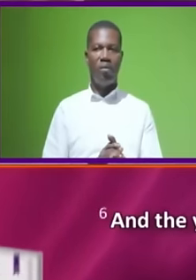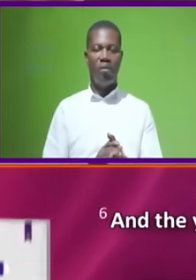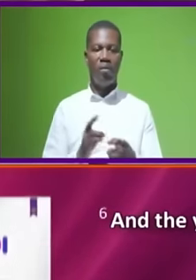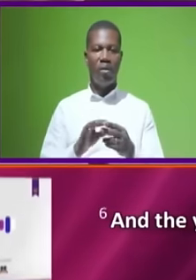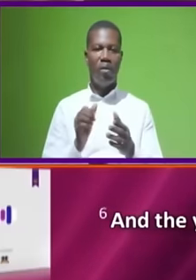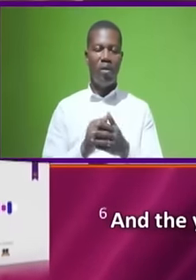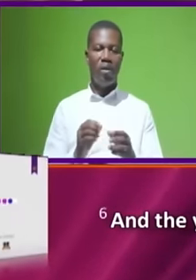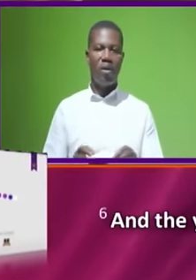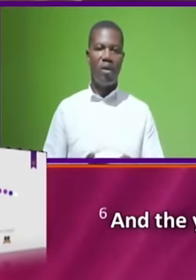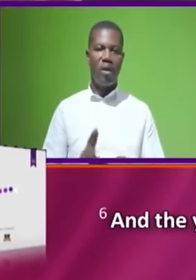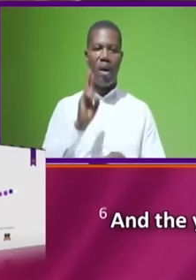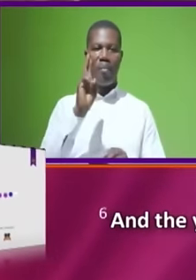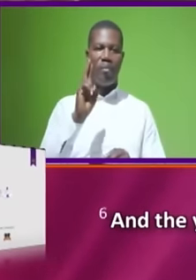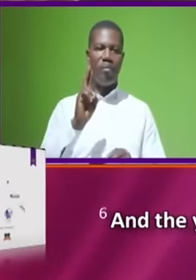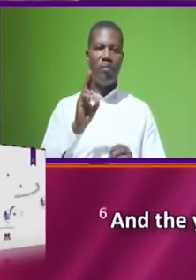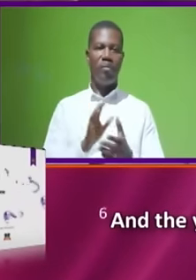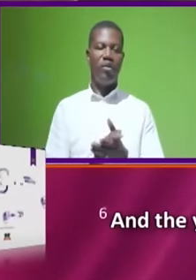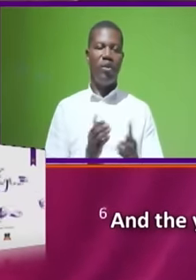Wound him up.